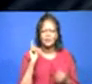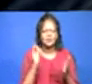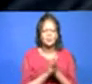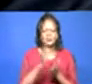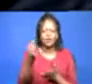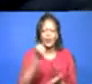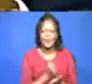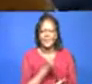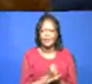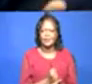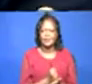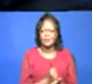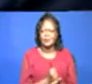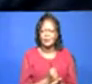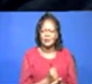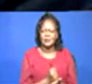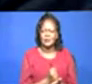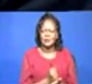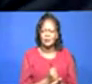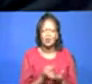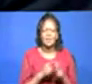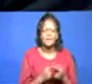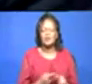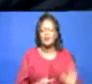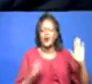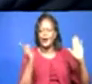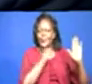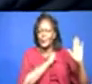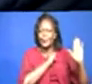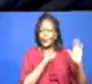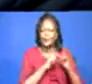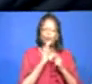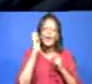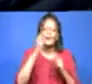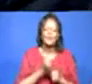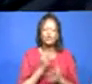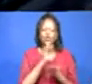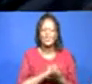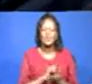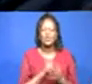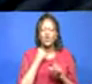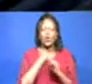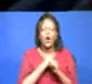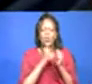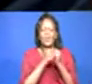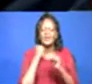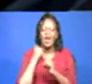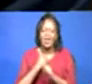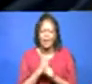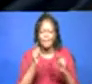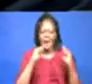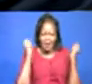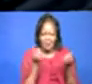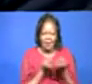nominated, I'm cleared and then I'm sworn in, I'm going to ensure that we work with the labor team and the